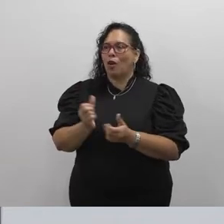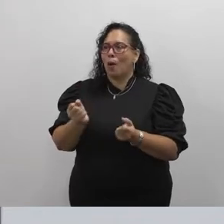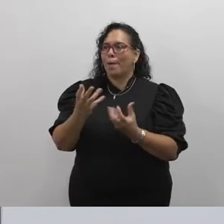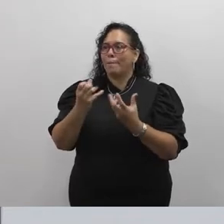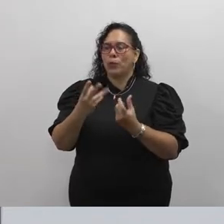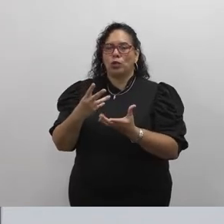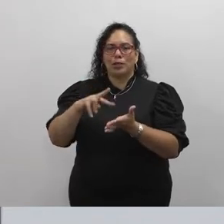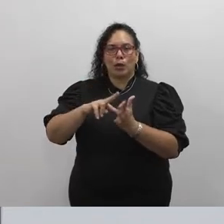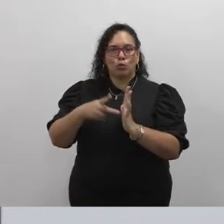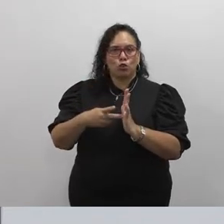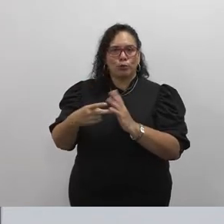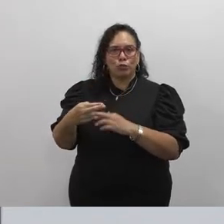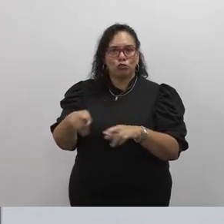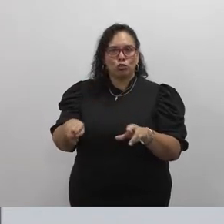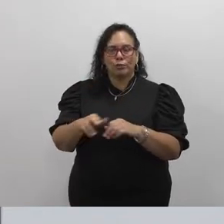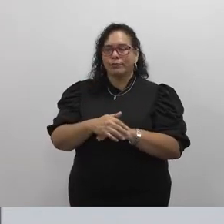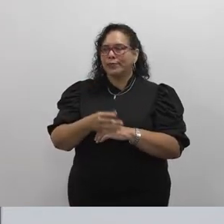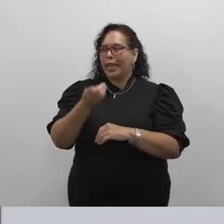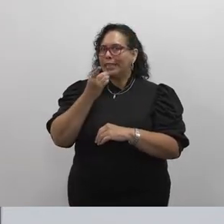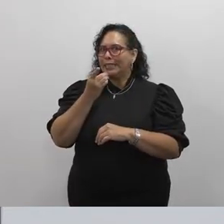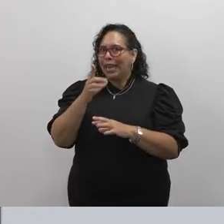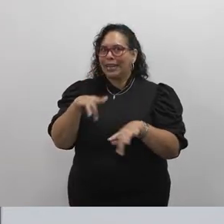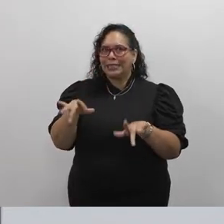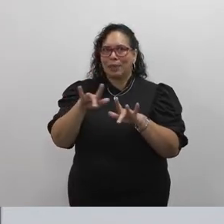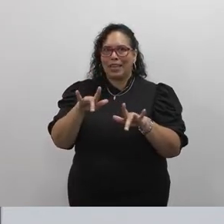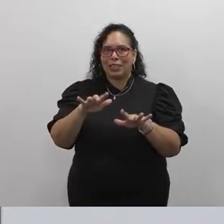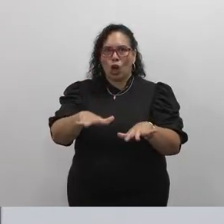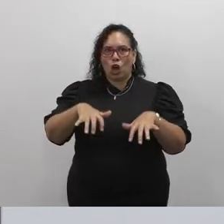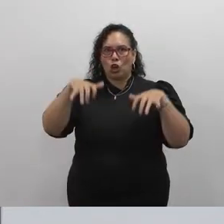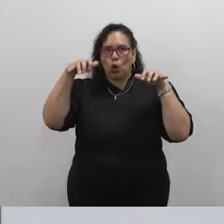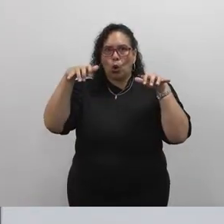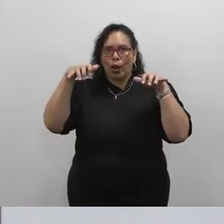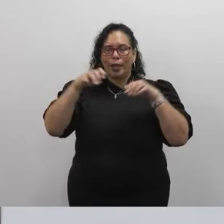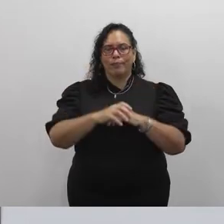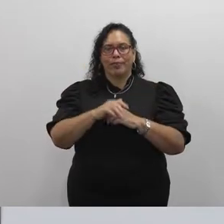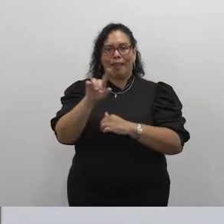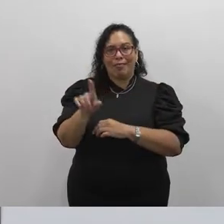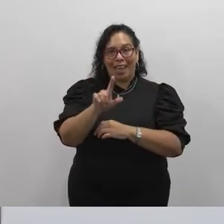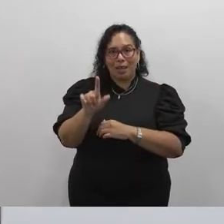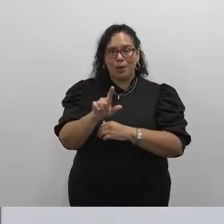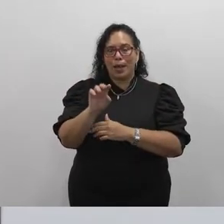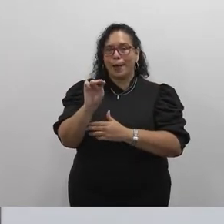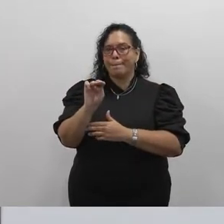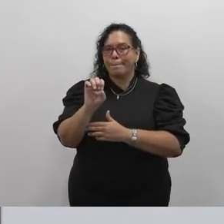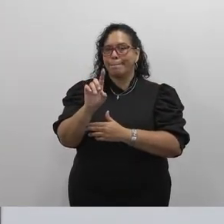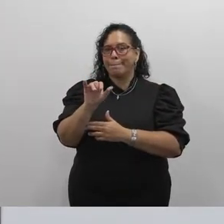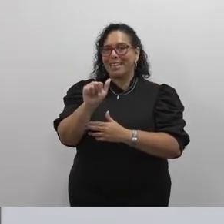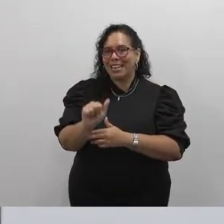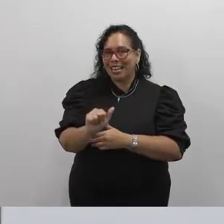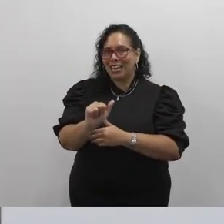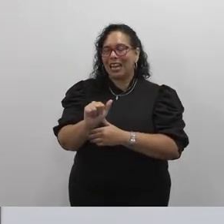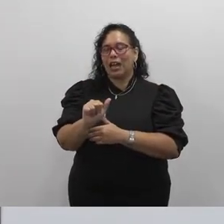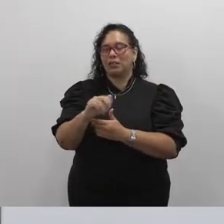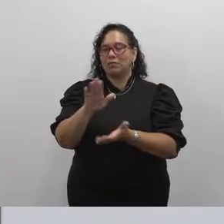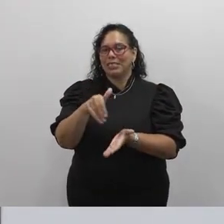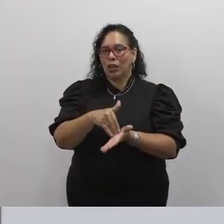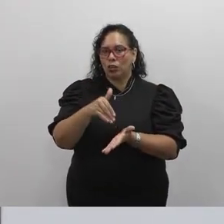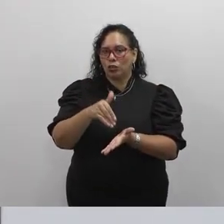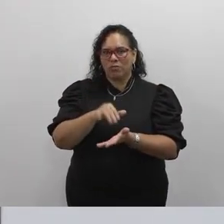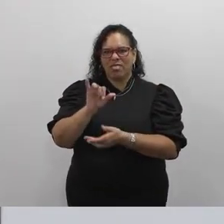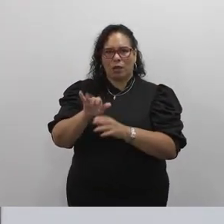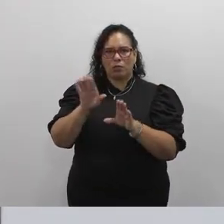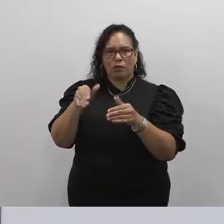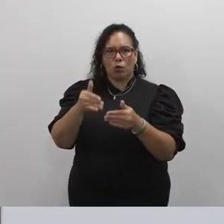rooms, the dining spaces, the auditoriums, libraries, media centers, of course, was a focus of one of our last project